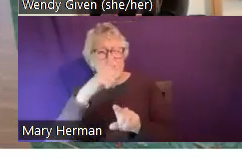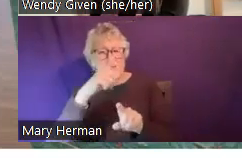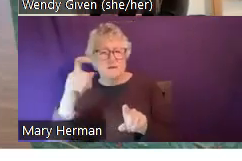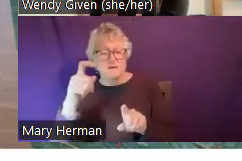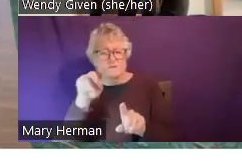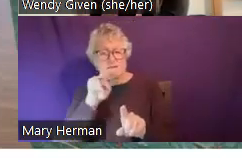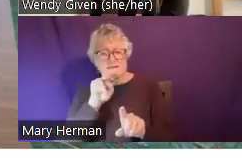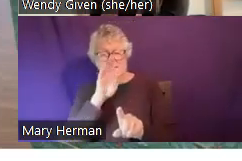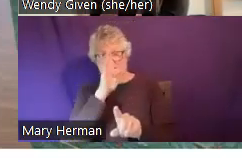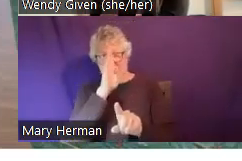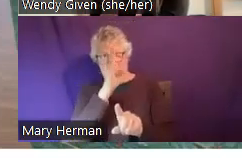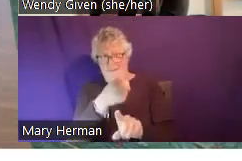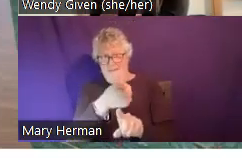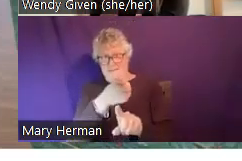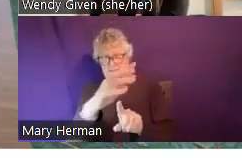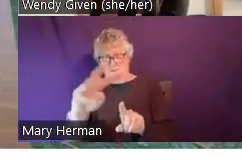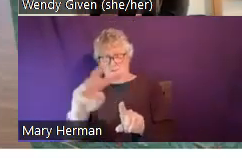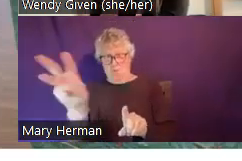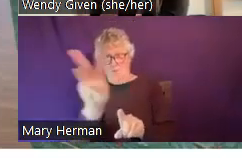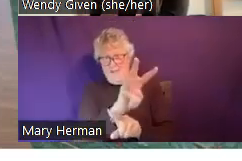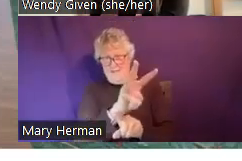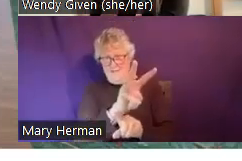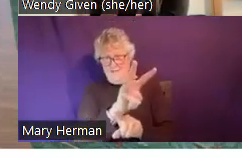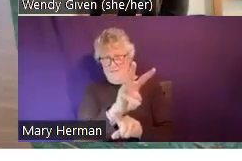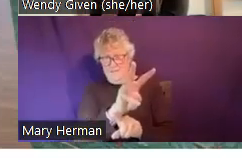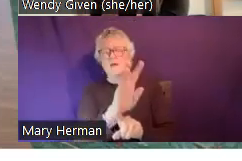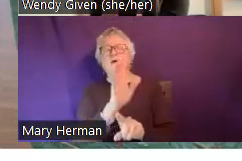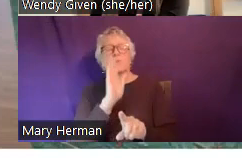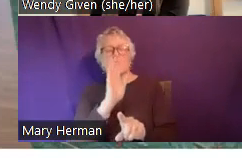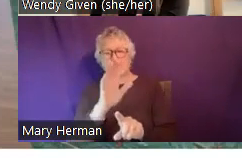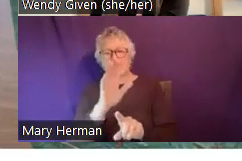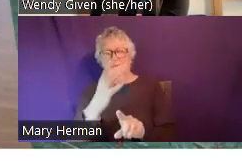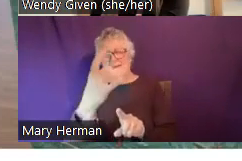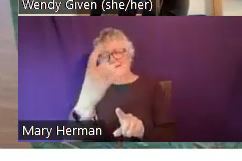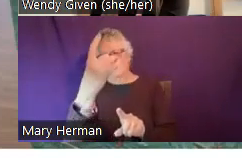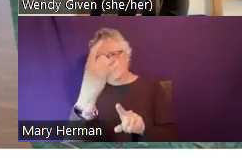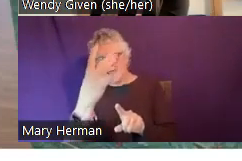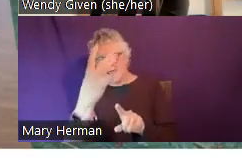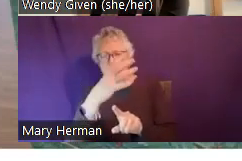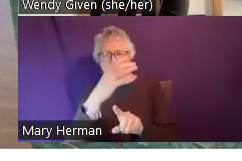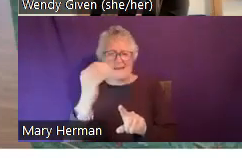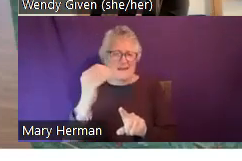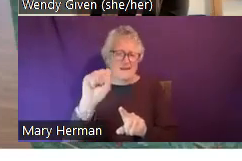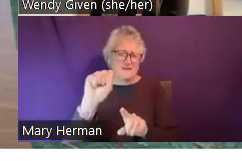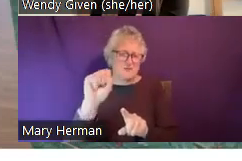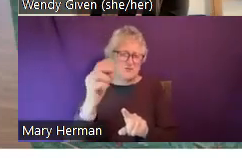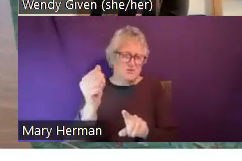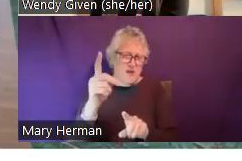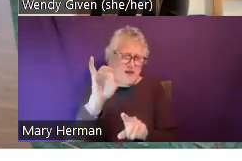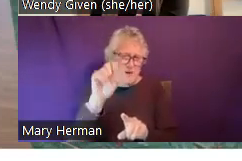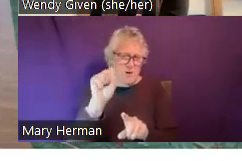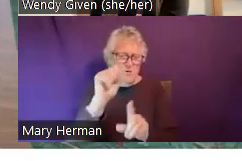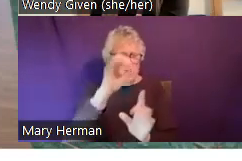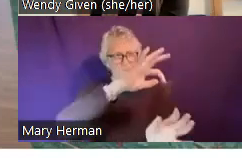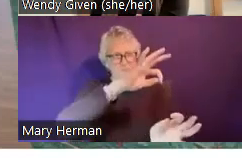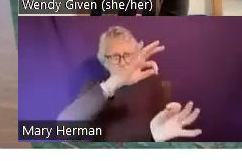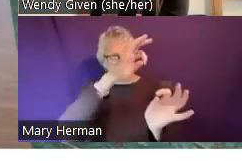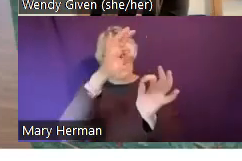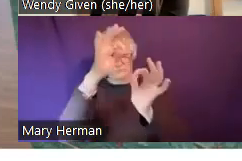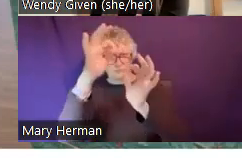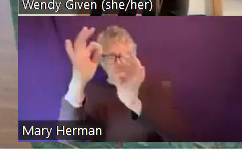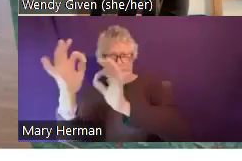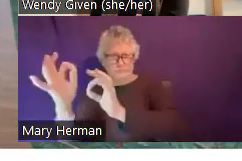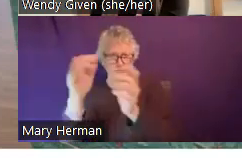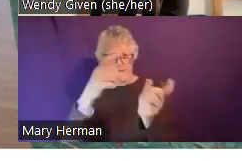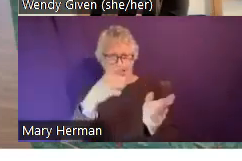come directly through here. And so there will be cast shadows and those types of interactions happening